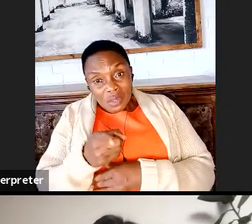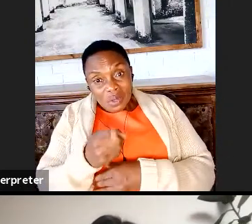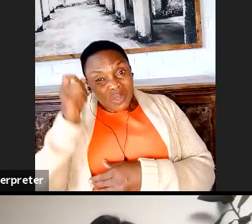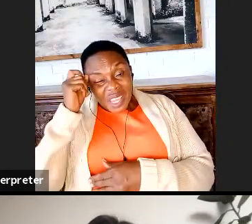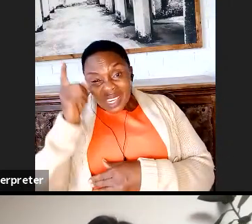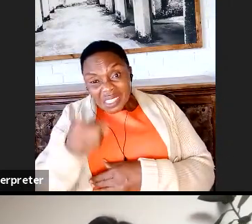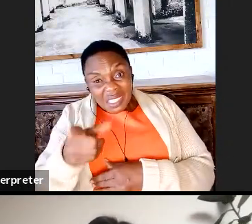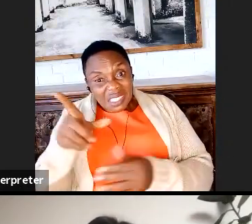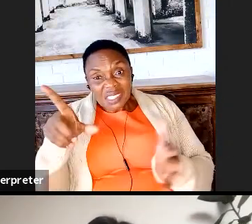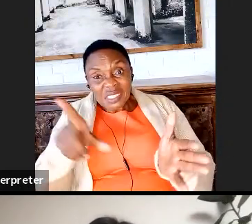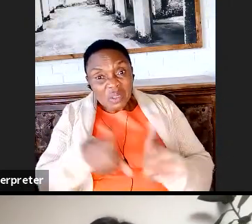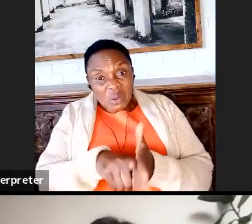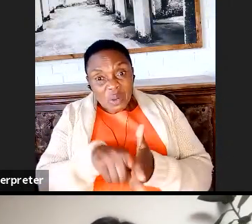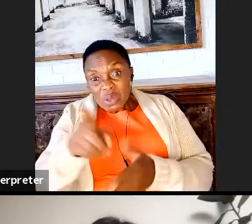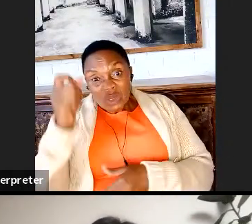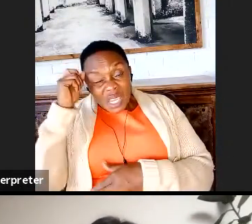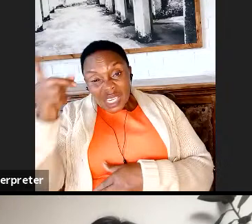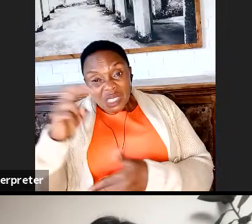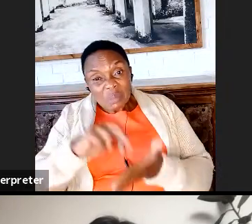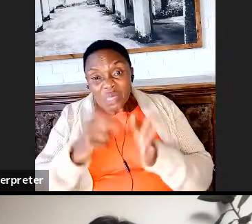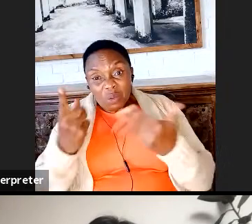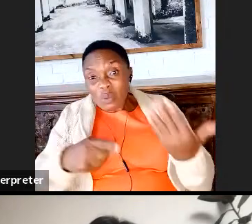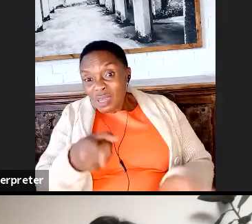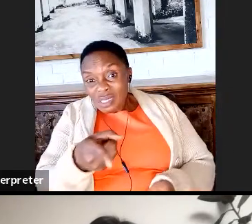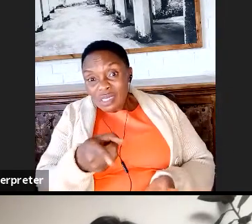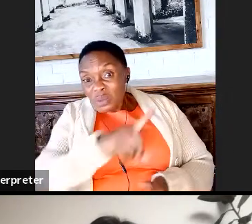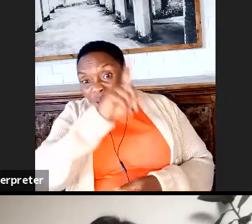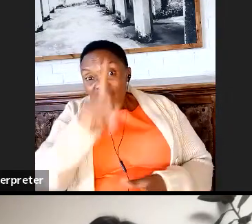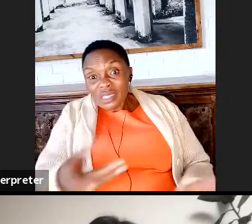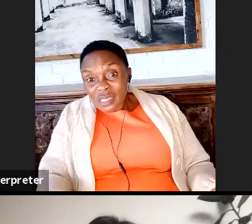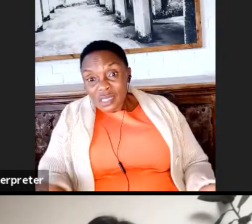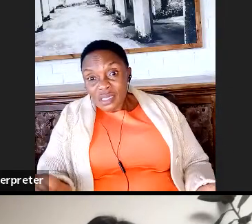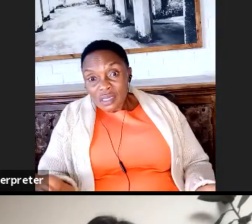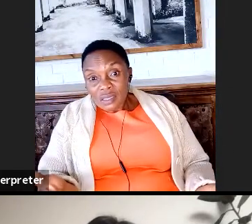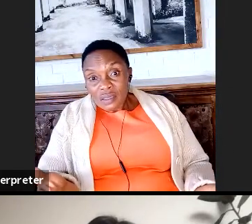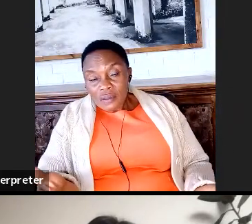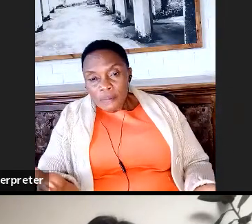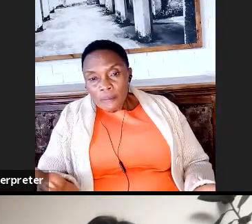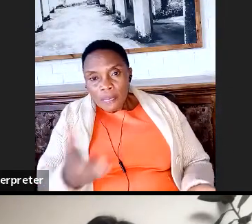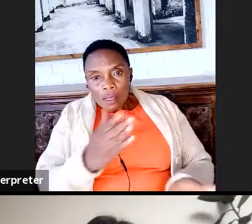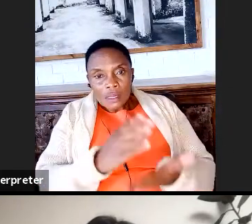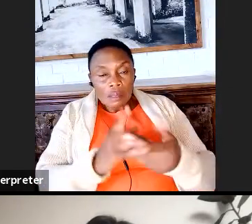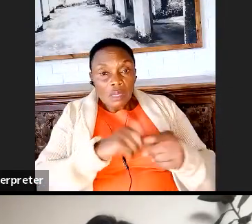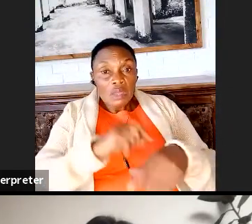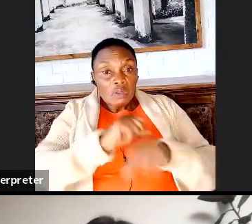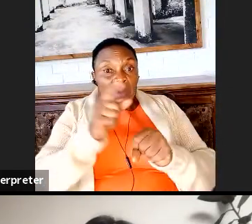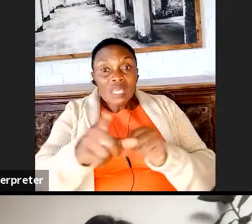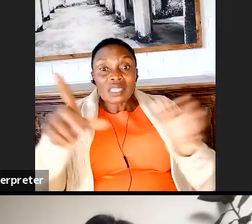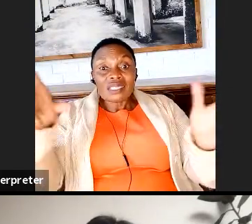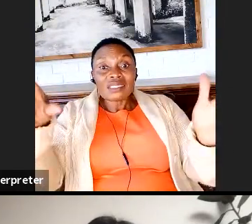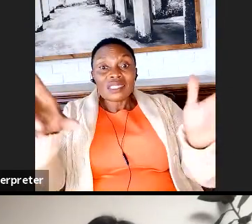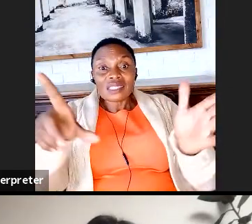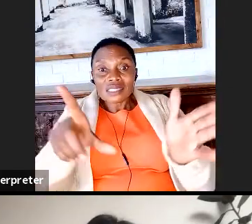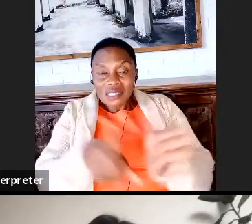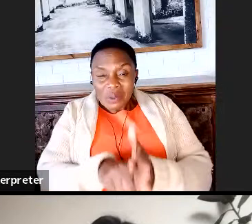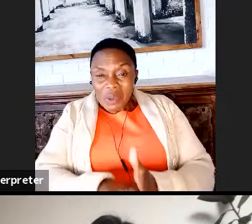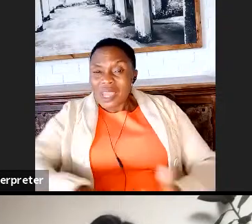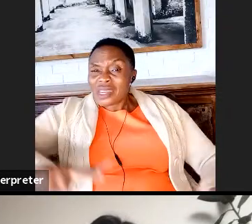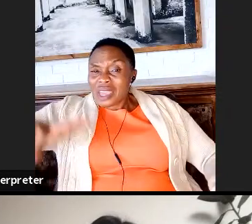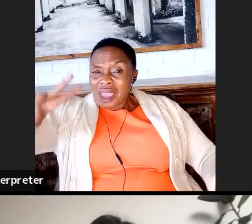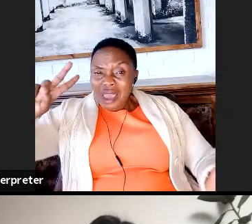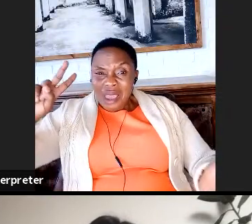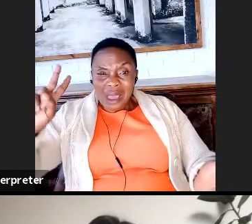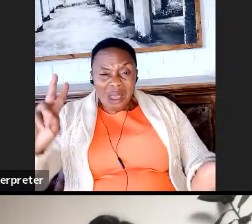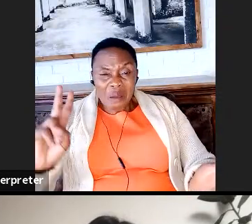understand that this is what would mean? This is when that regulation is passed, these are the kind